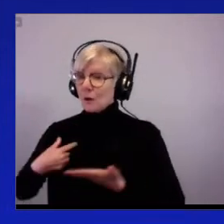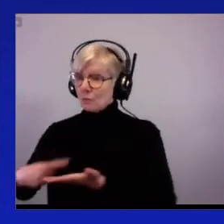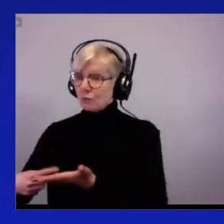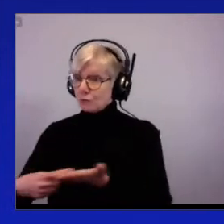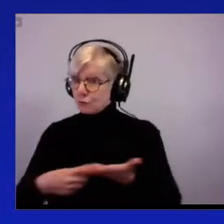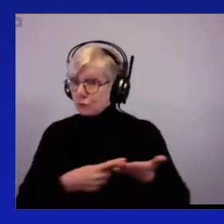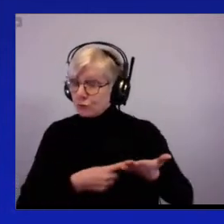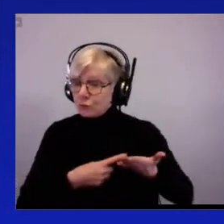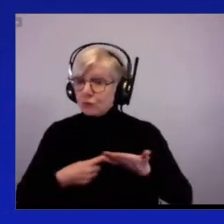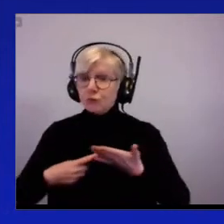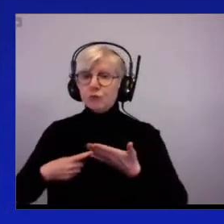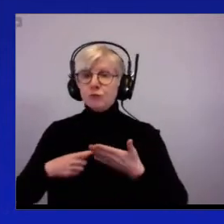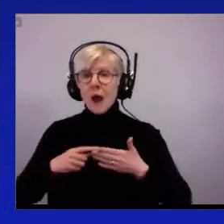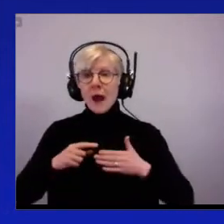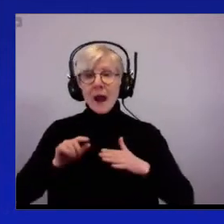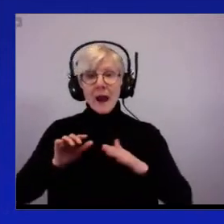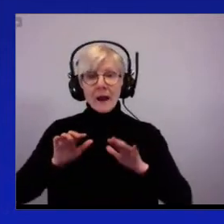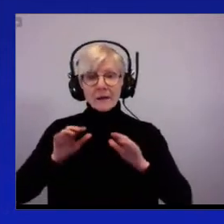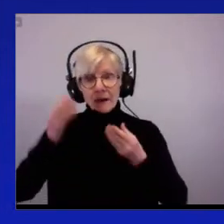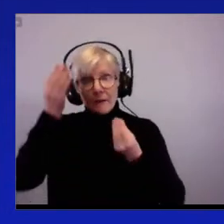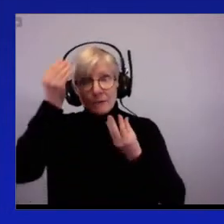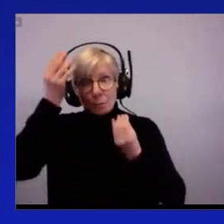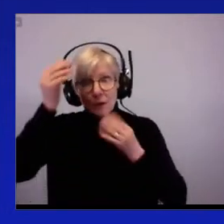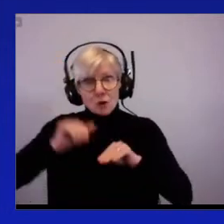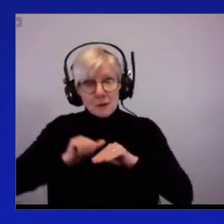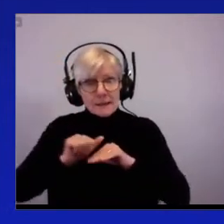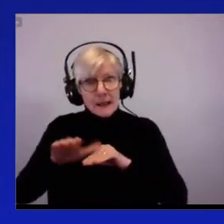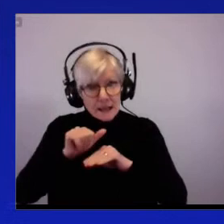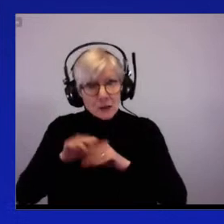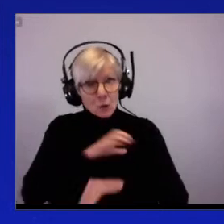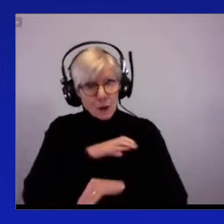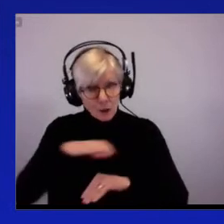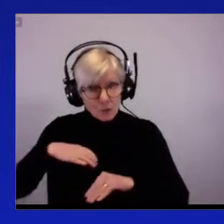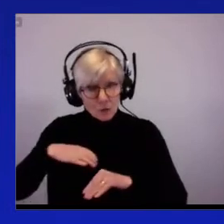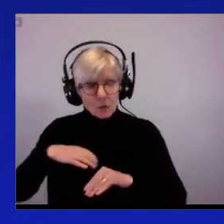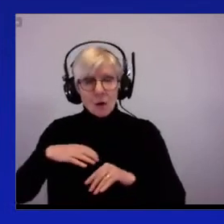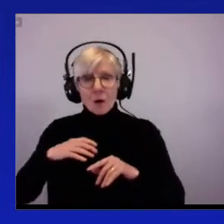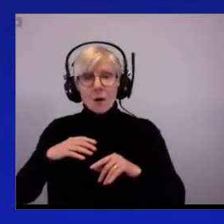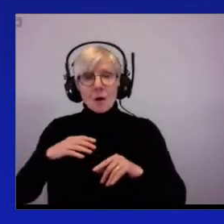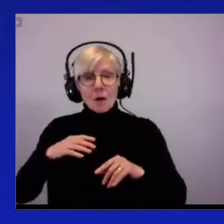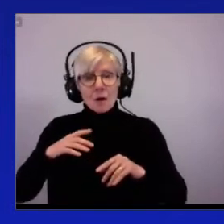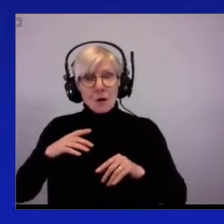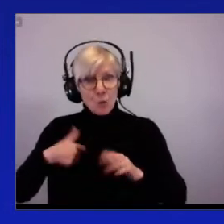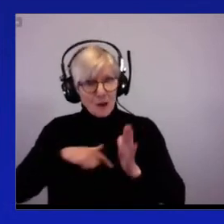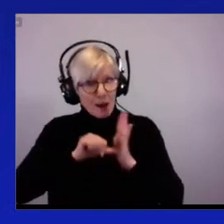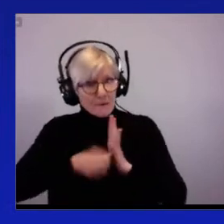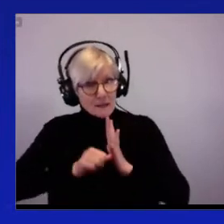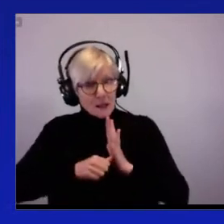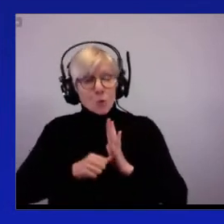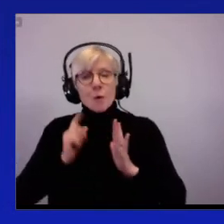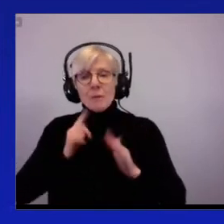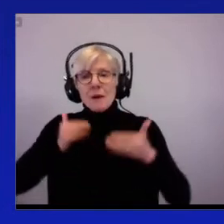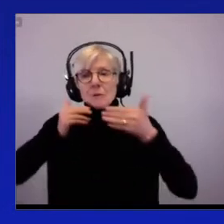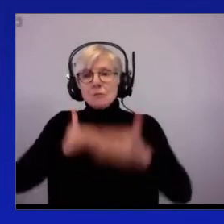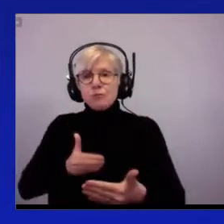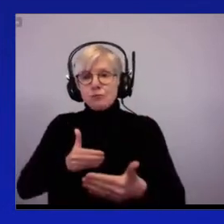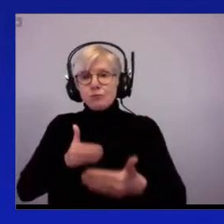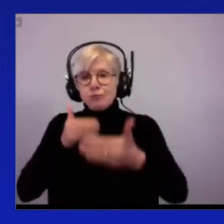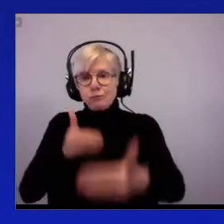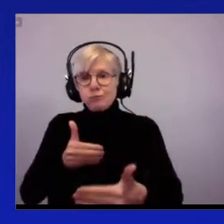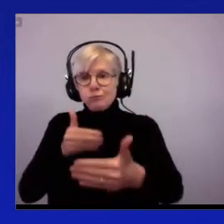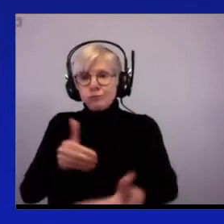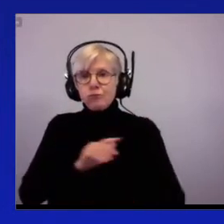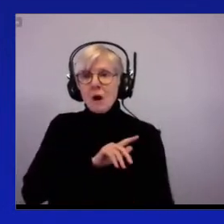the memos that we've sent you, it's really the phased approach. So that is what we're going to stick